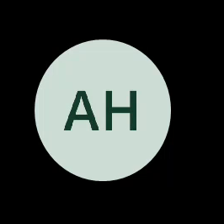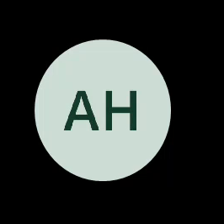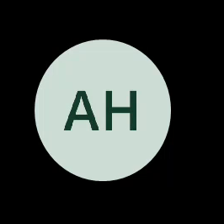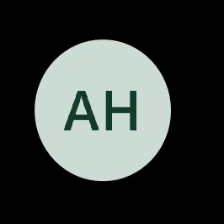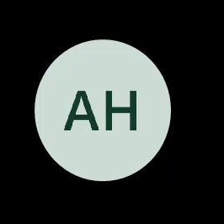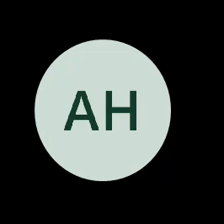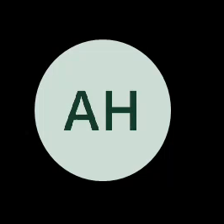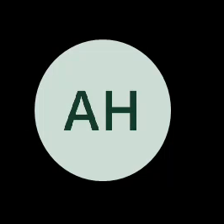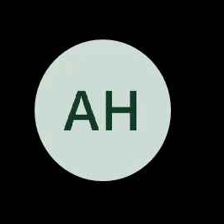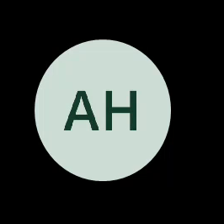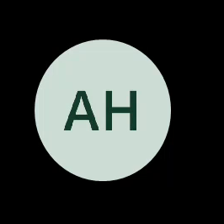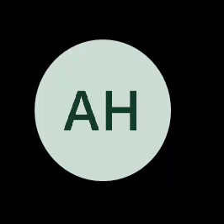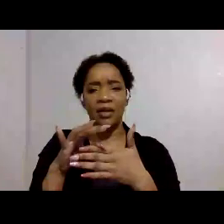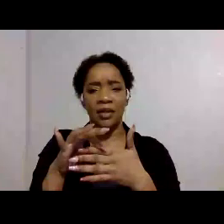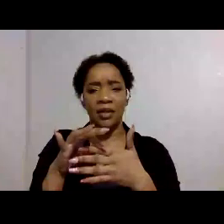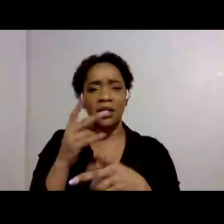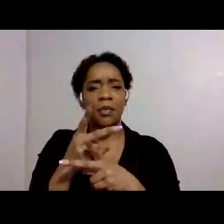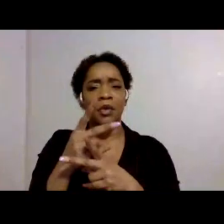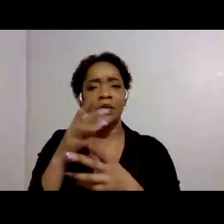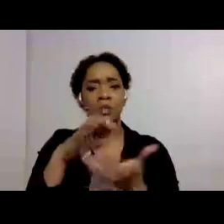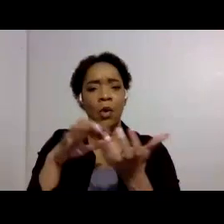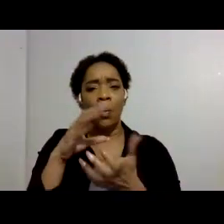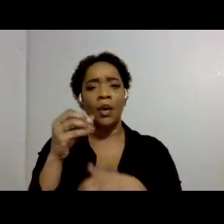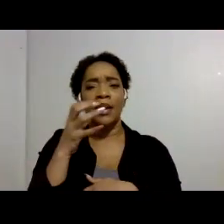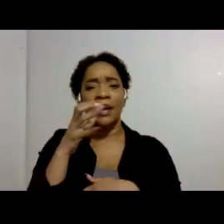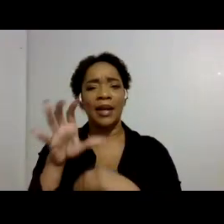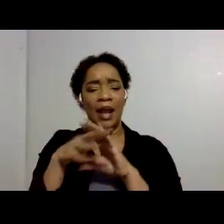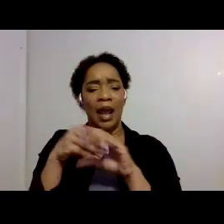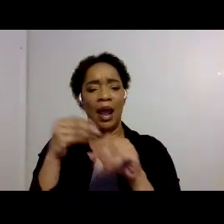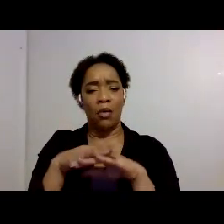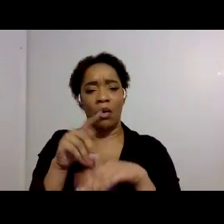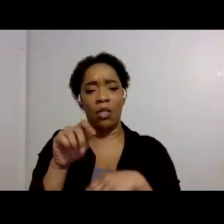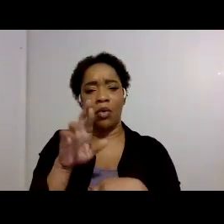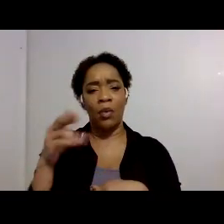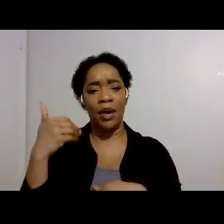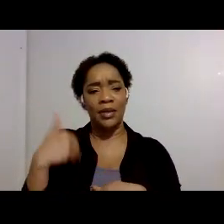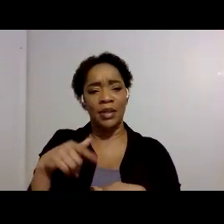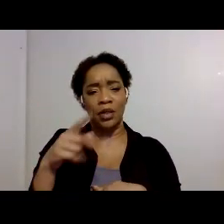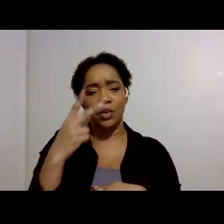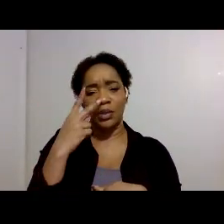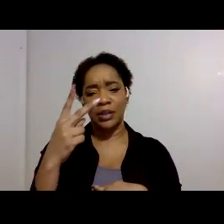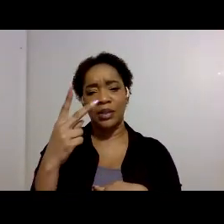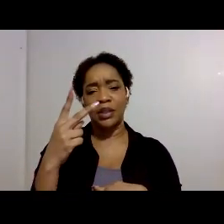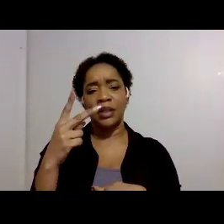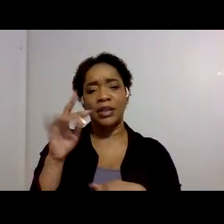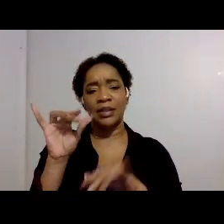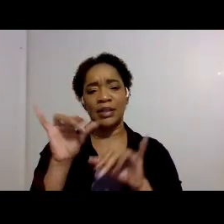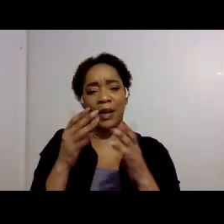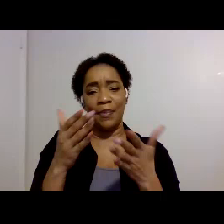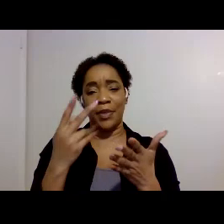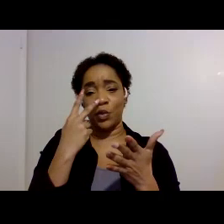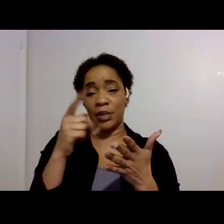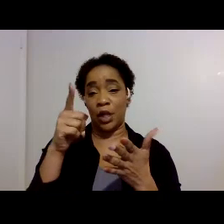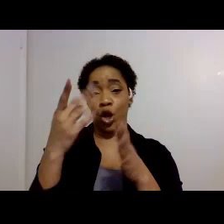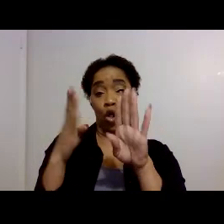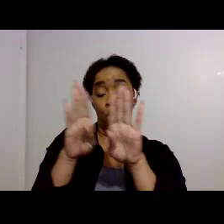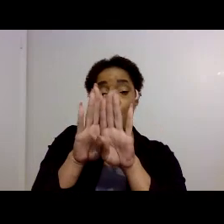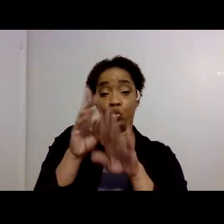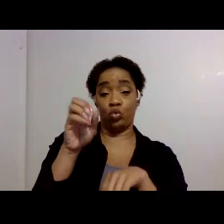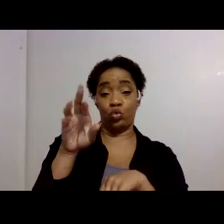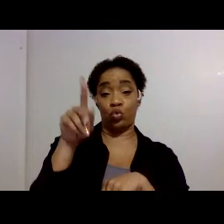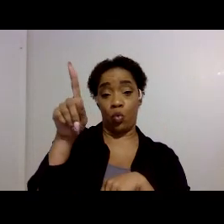out. Same as on the right side, it's showing the same thing at the upper level, to where you're seeing the closed door, how it